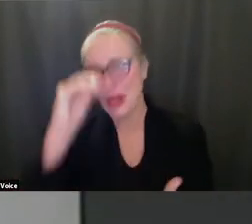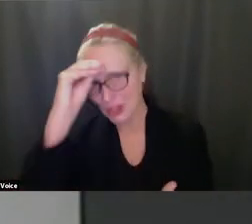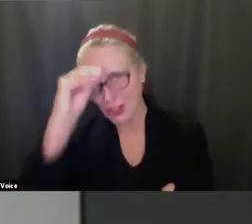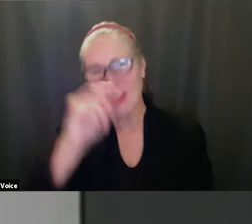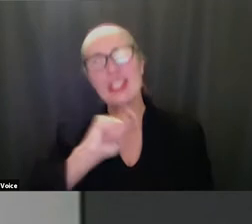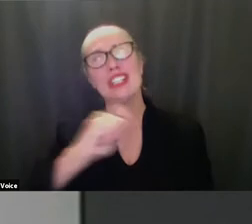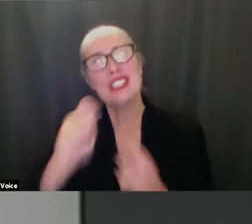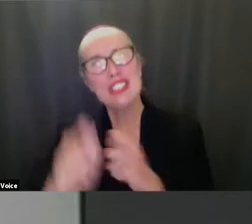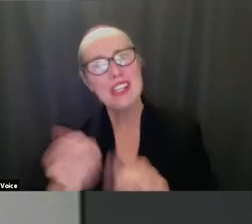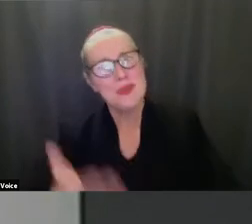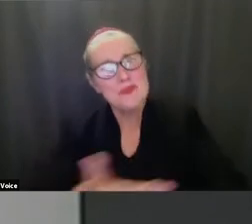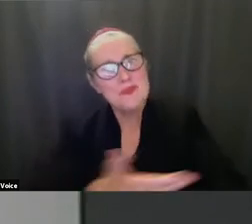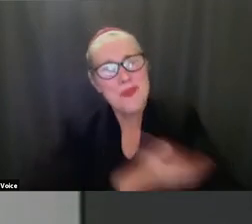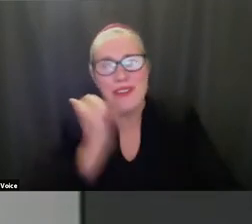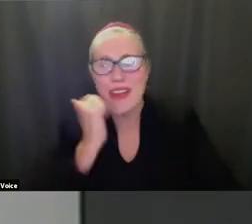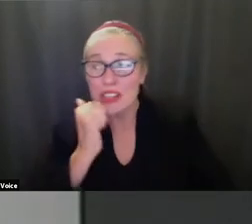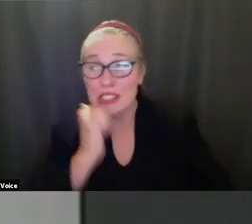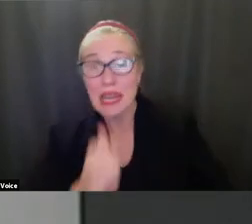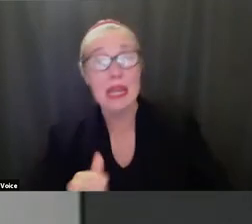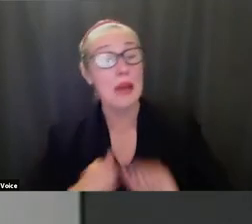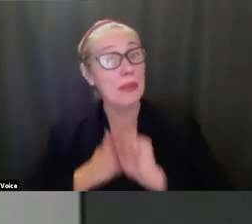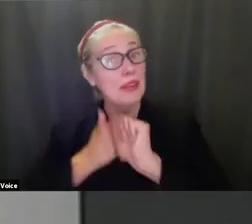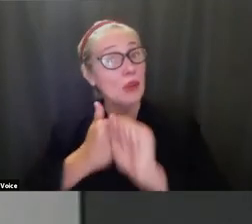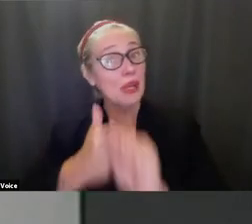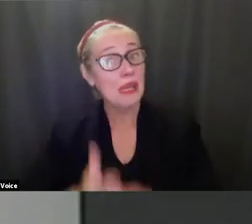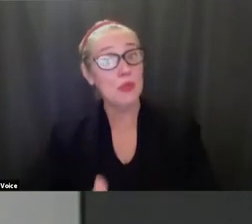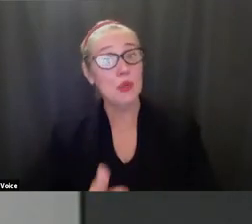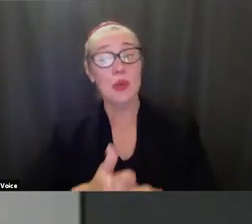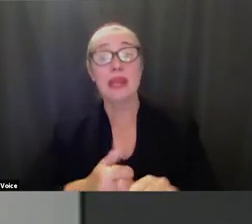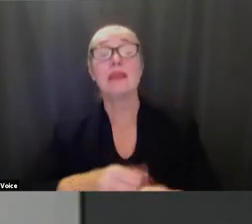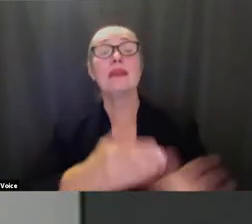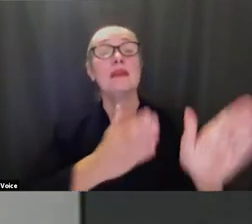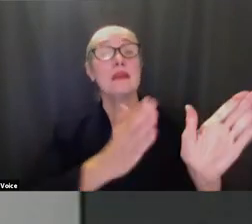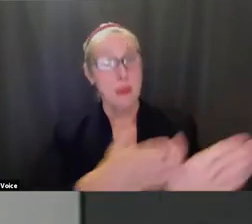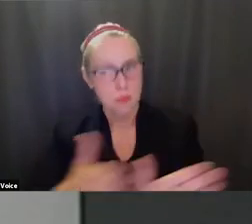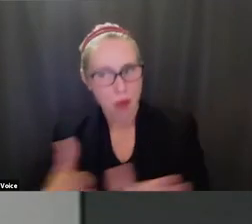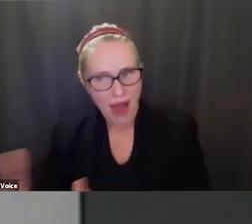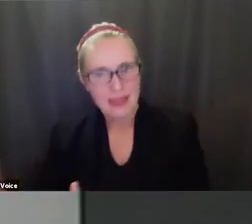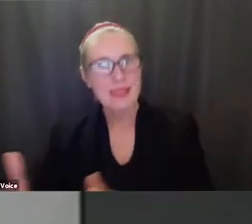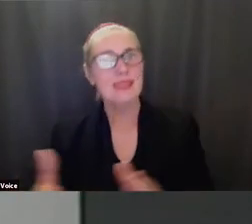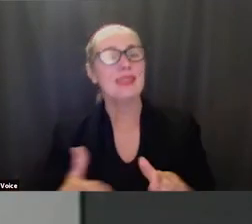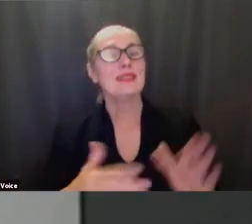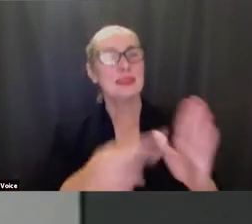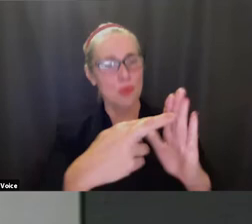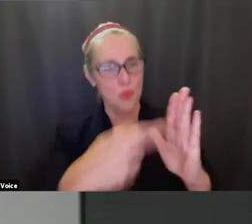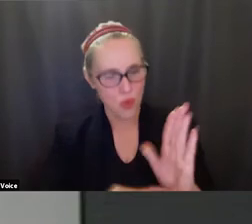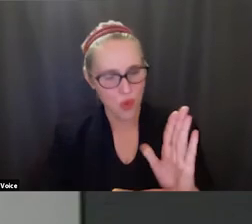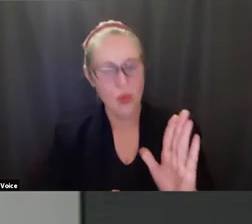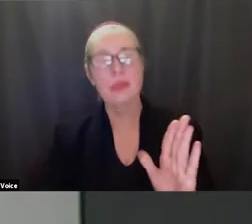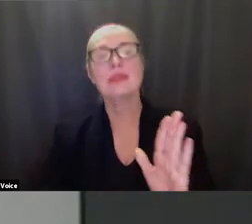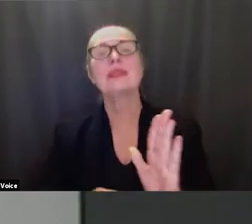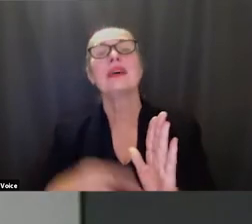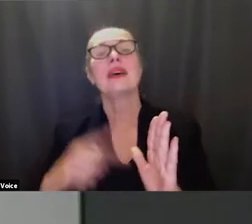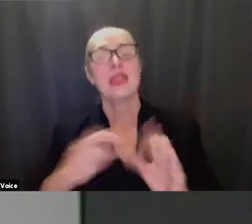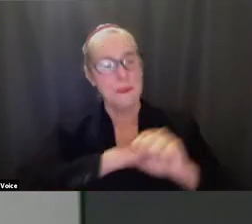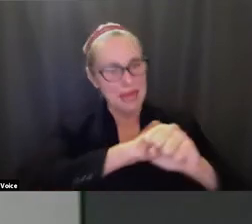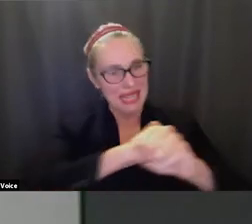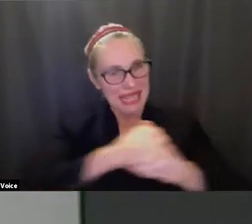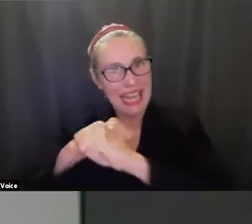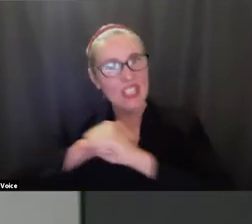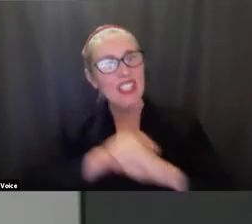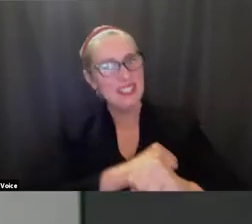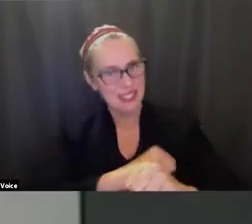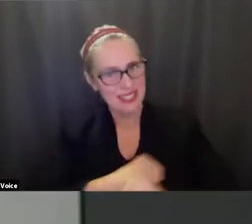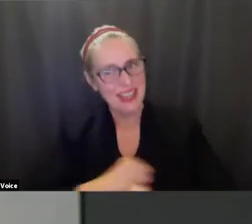doing the practices that we are doing the mitigation that we have in place the data shows that we will